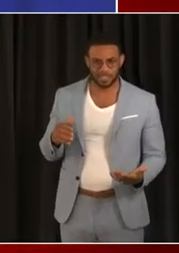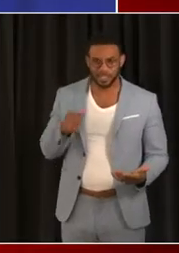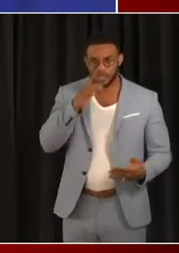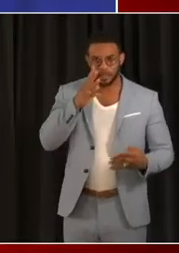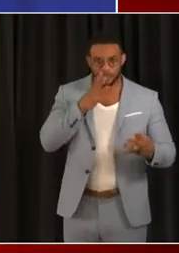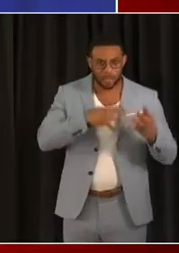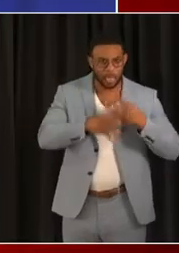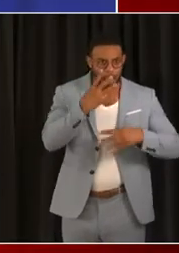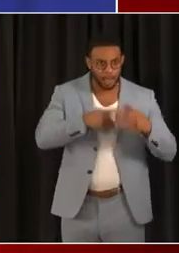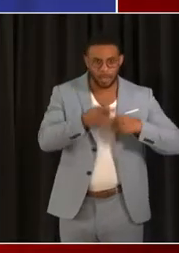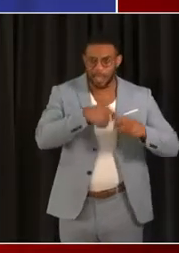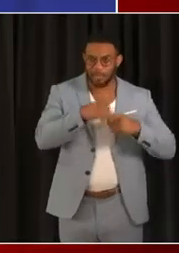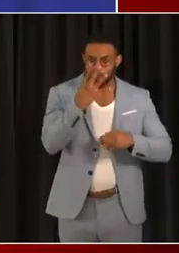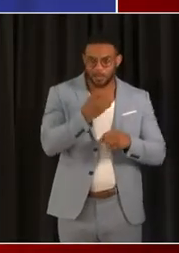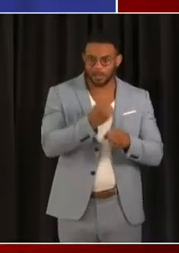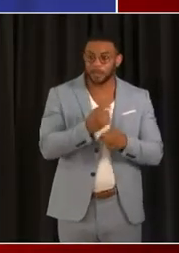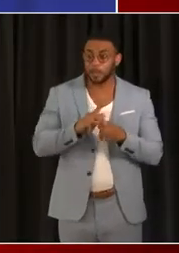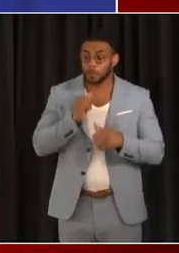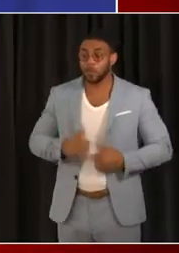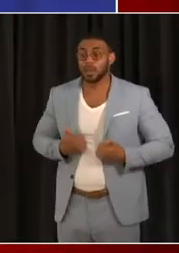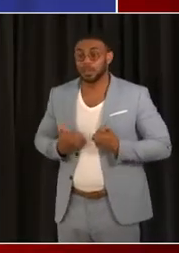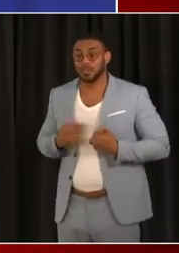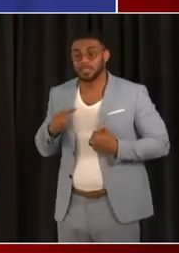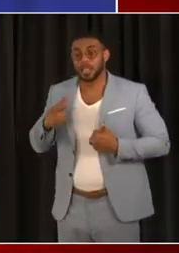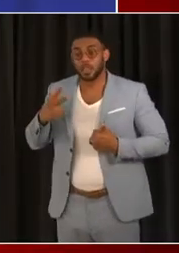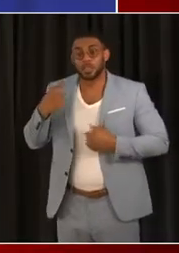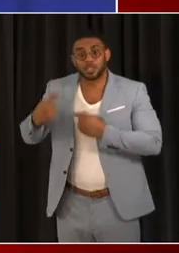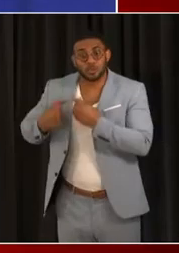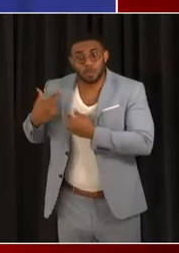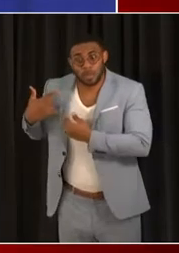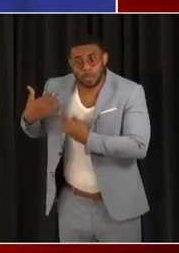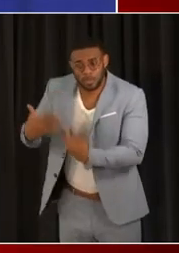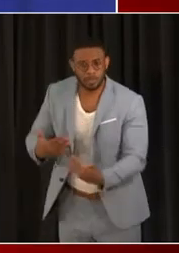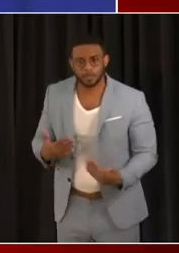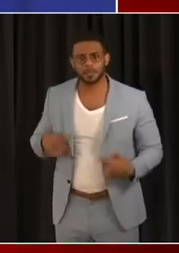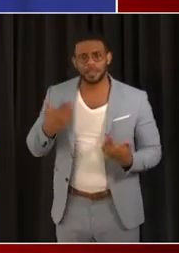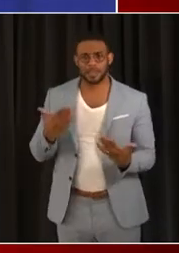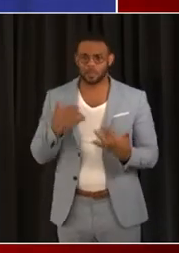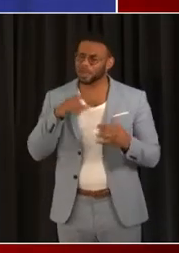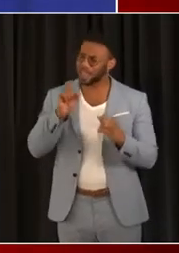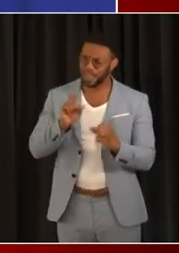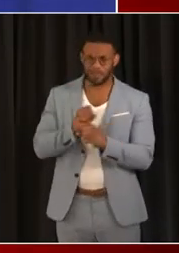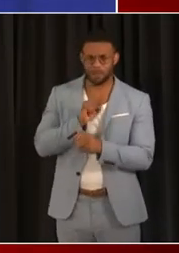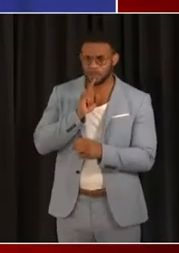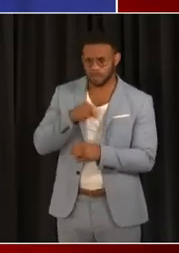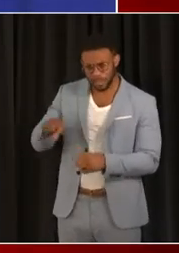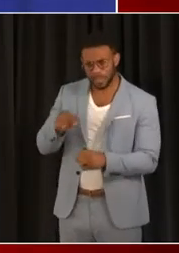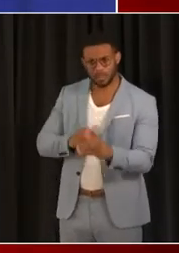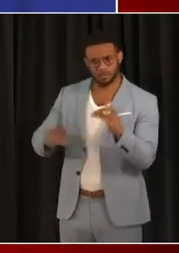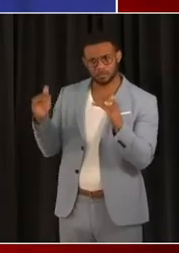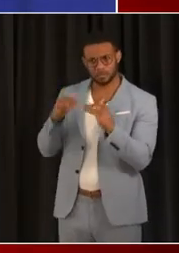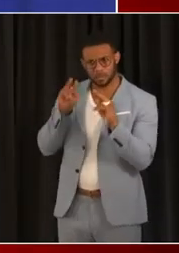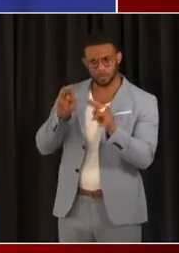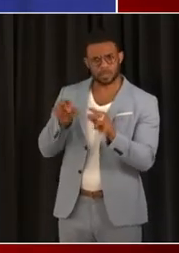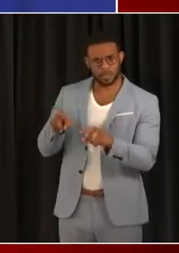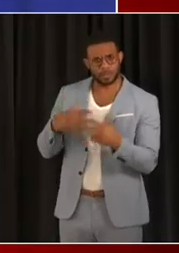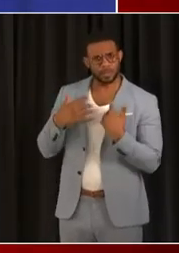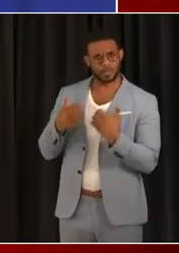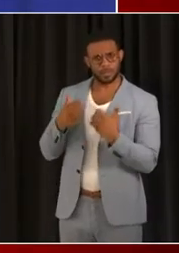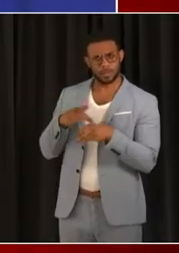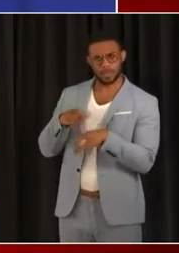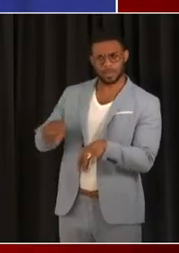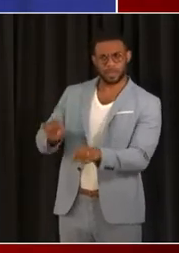years. There are people who have made their lives here in second and third generations who have been here that we have to ensure that we're looking